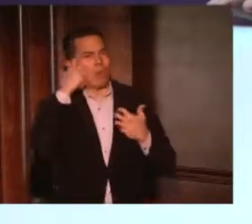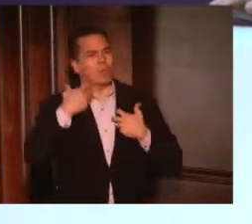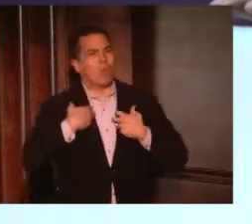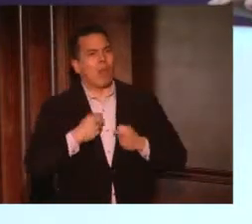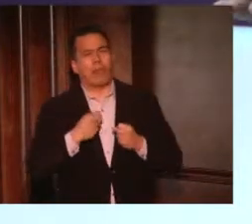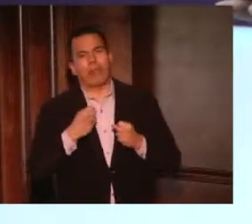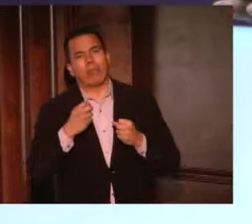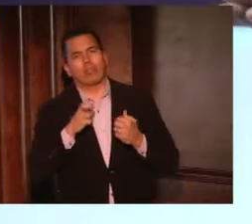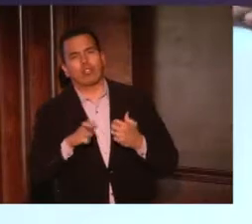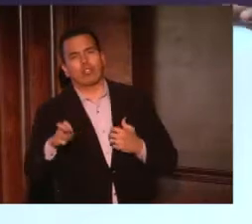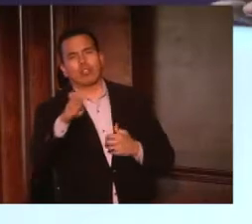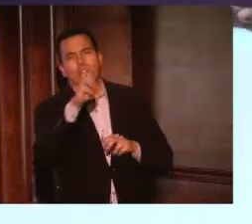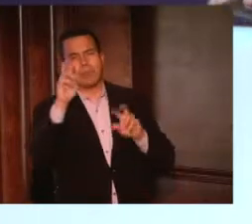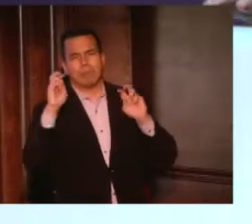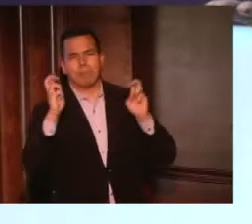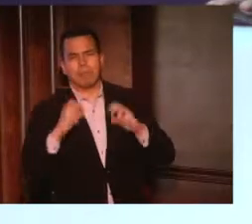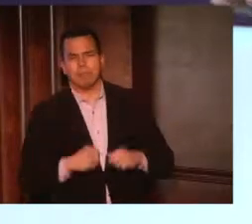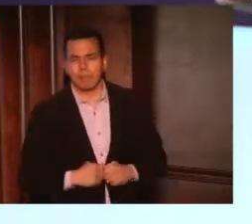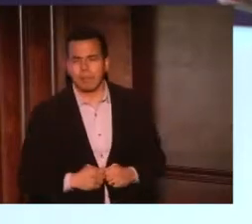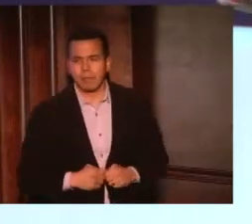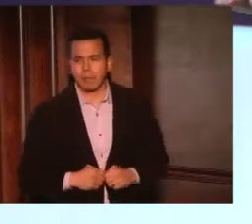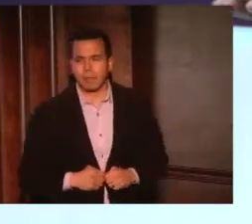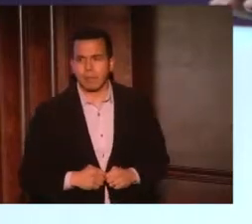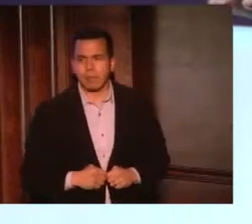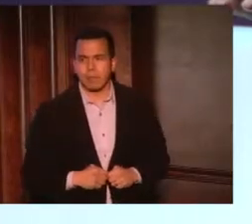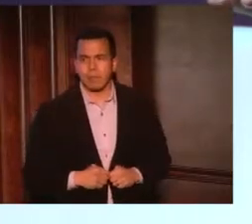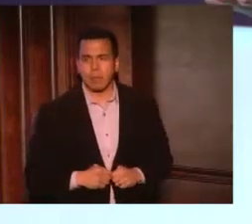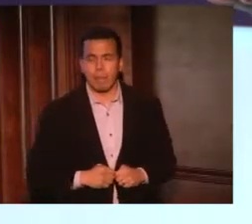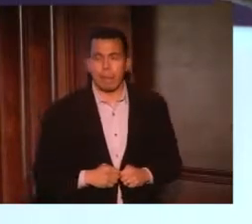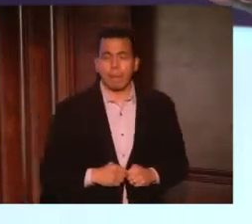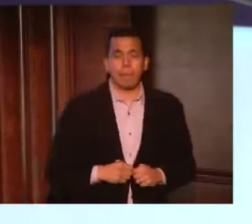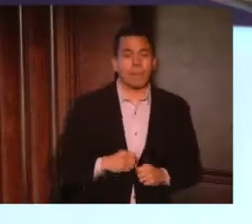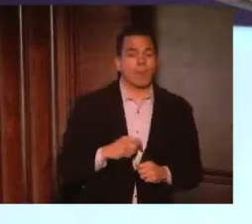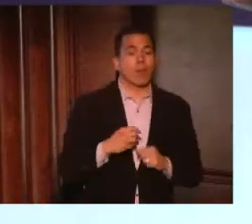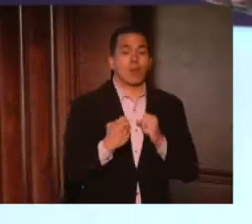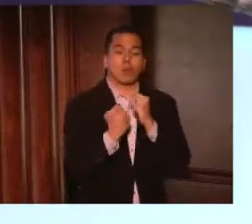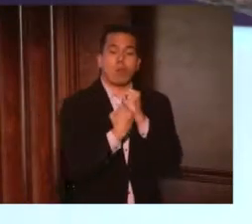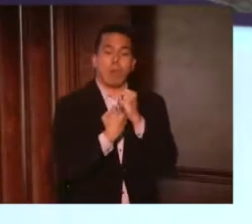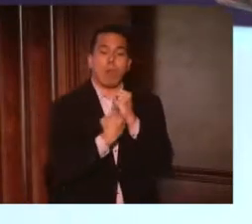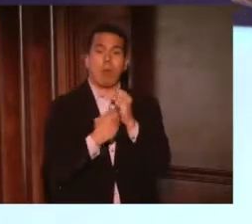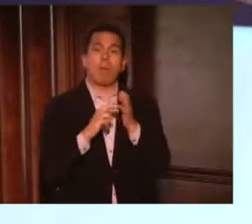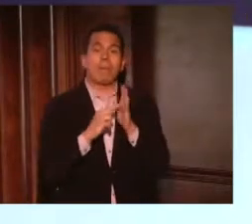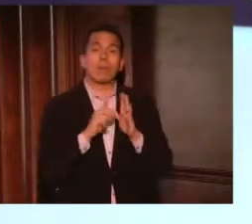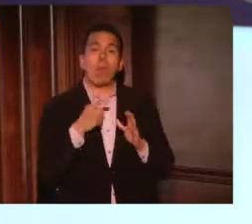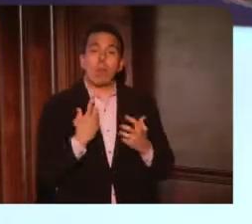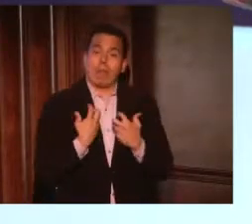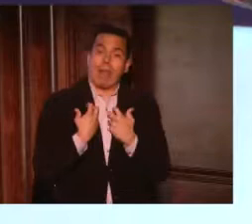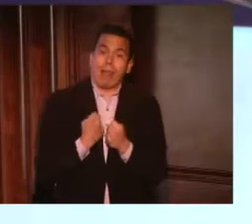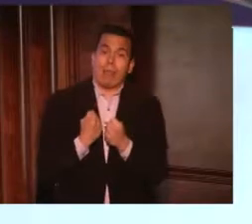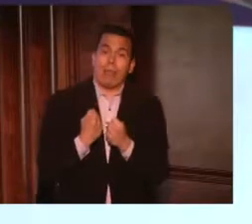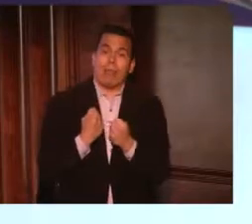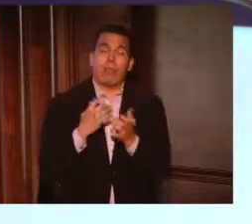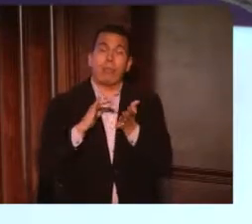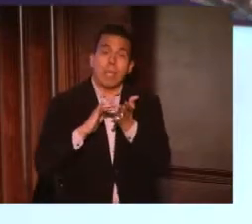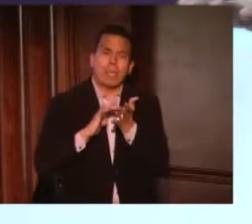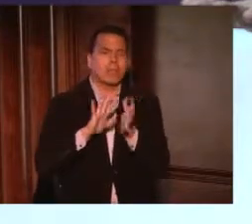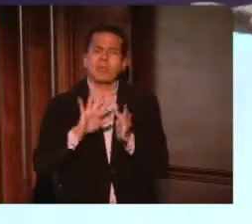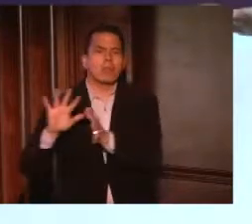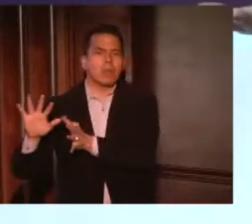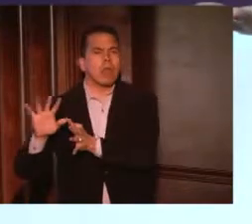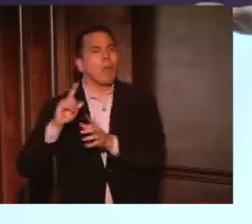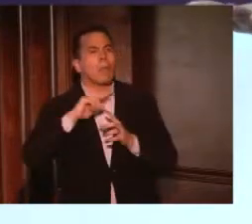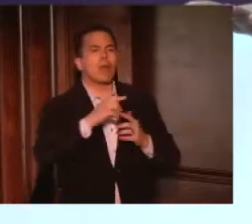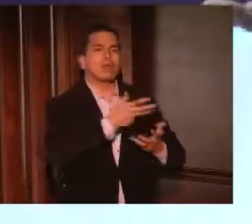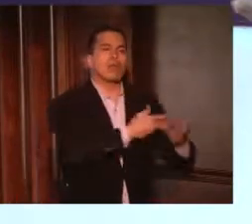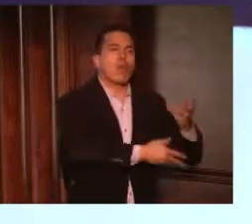just looking at that support, not just from a health angle, but then also looking at the social aspects mm-hmm. of mental health. When